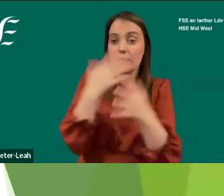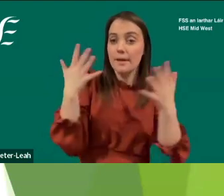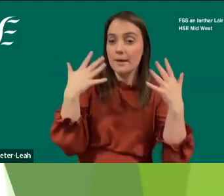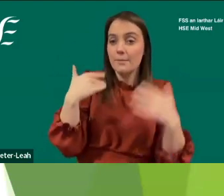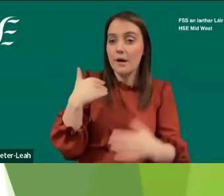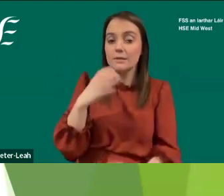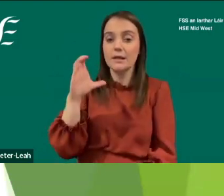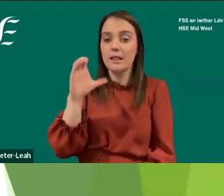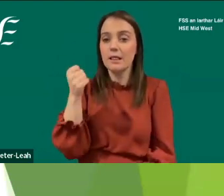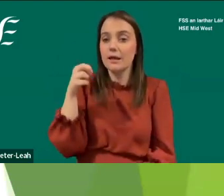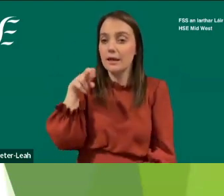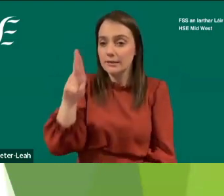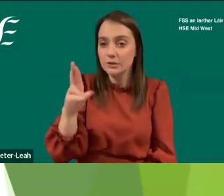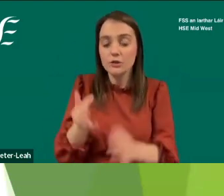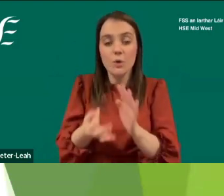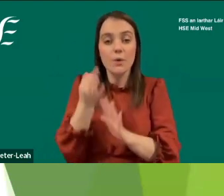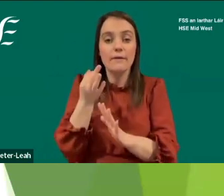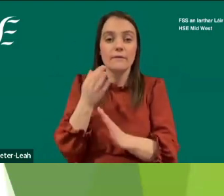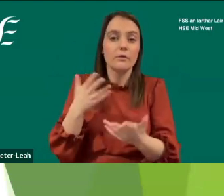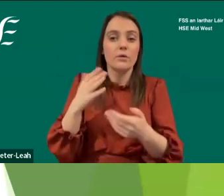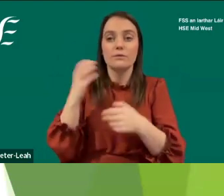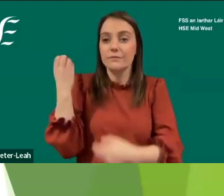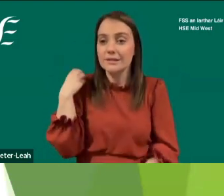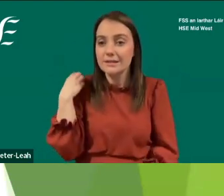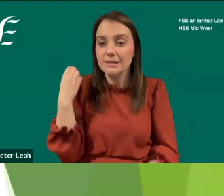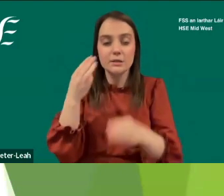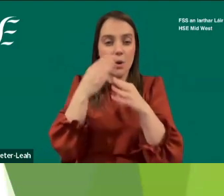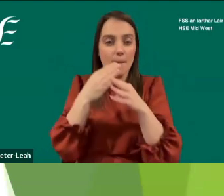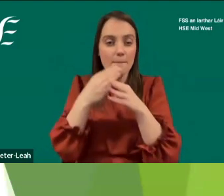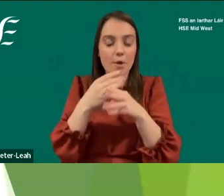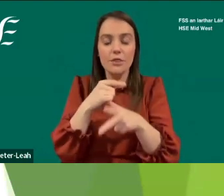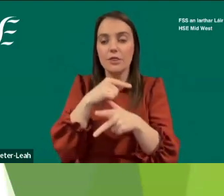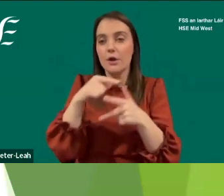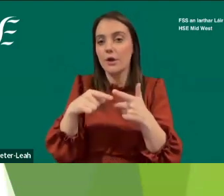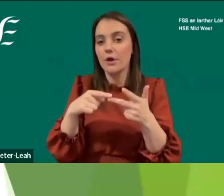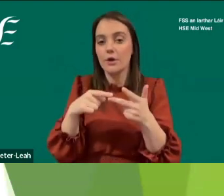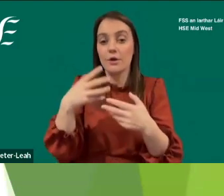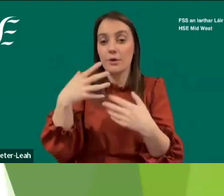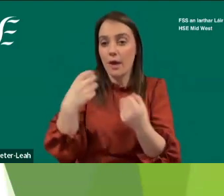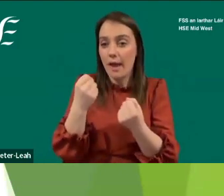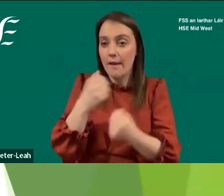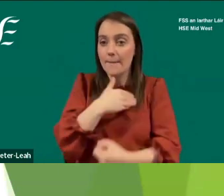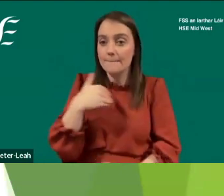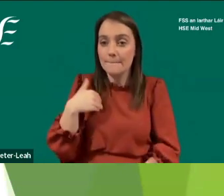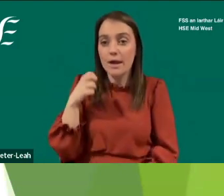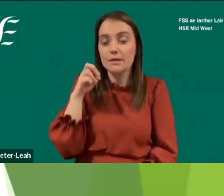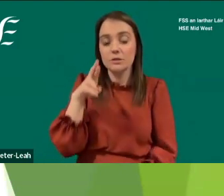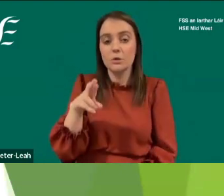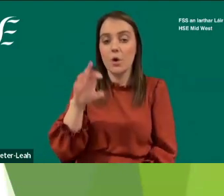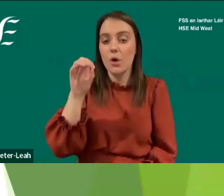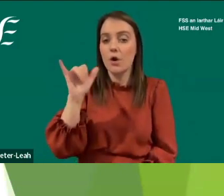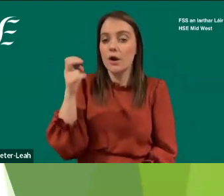if you have a close relative, a sister, a mother, who they had a breast or a gynae